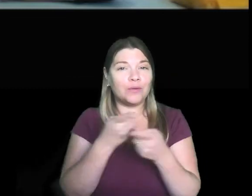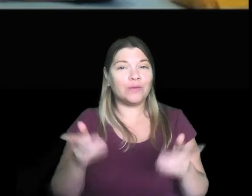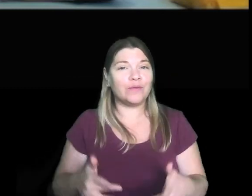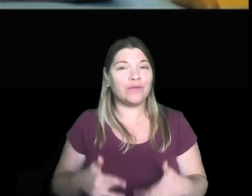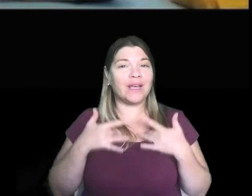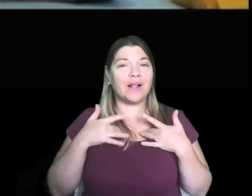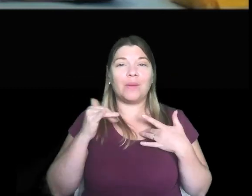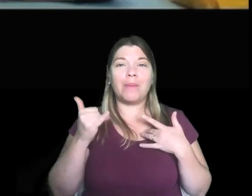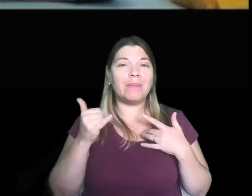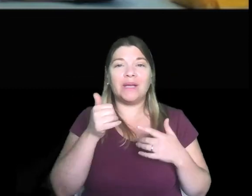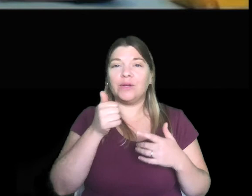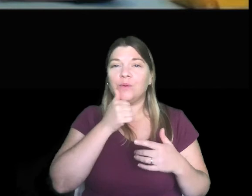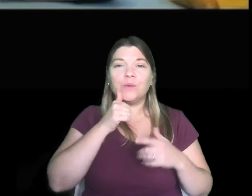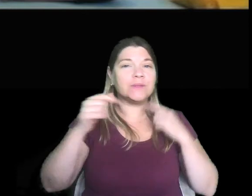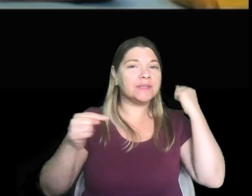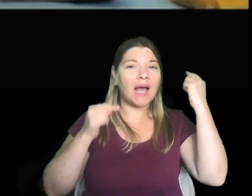that?